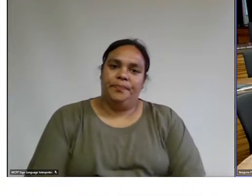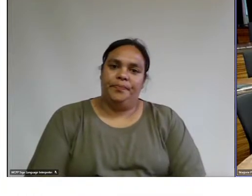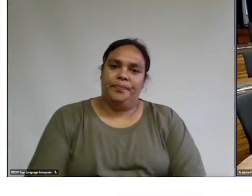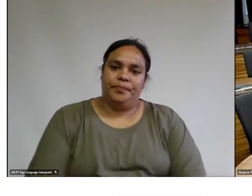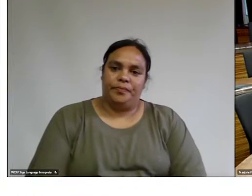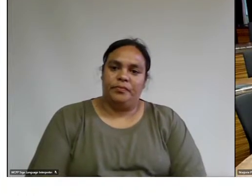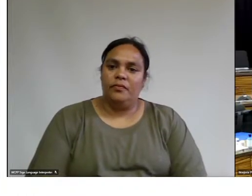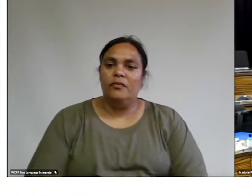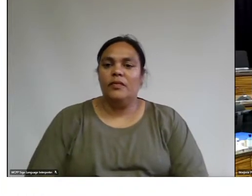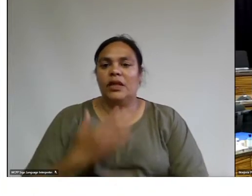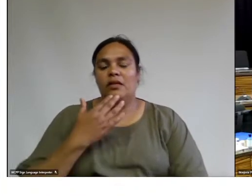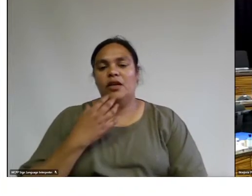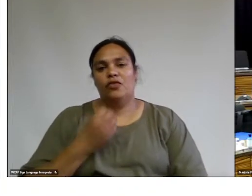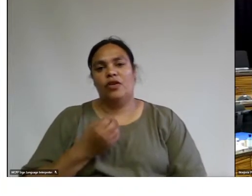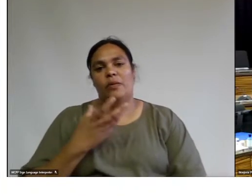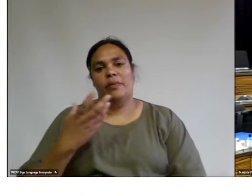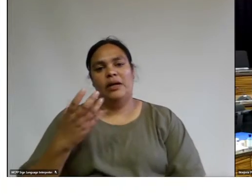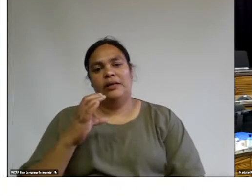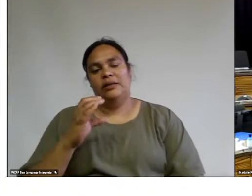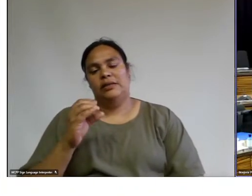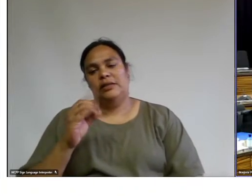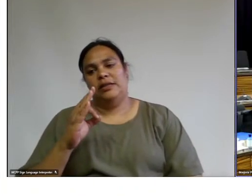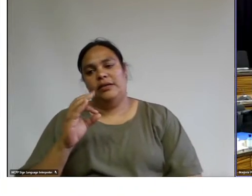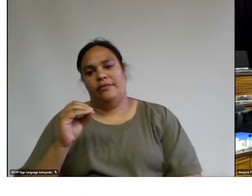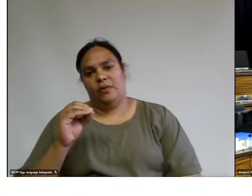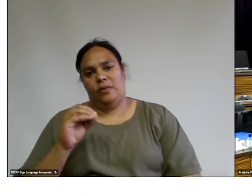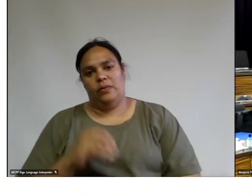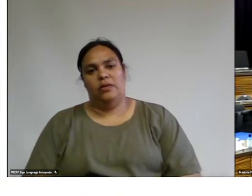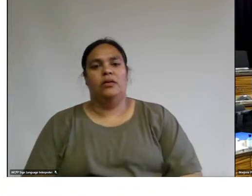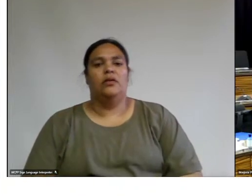Thank you very much, CFO.